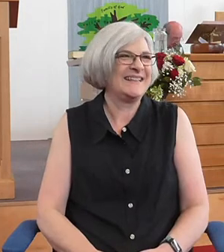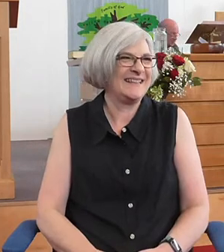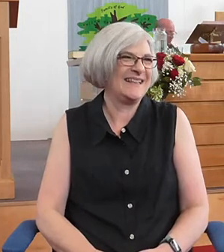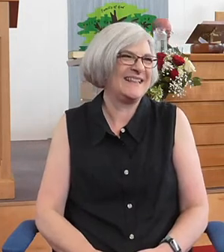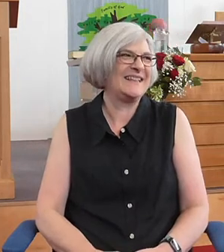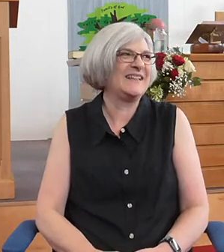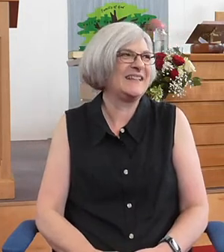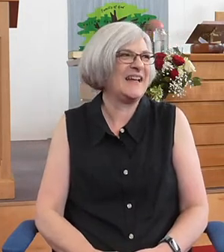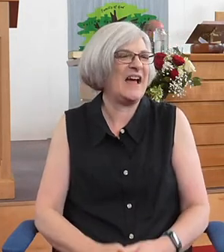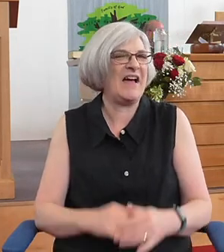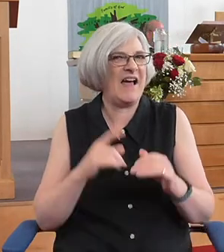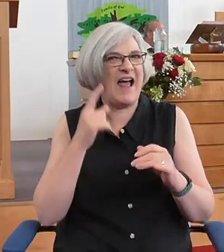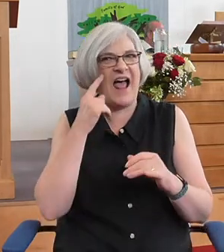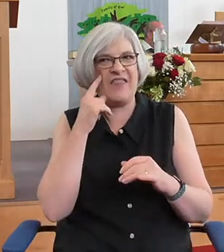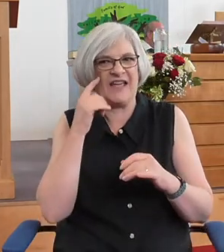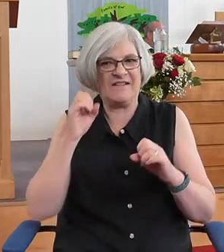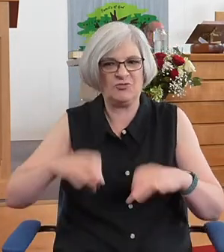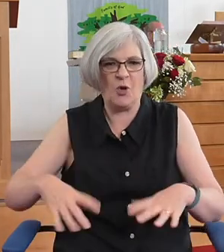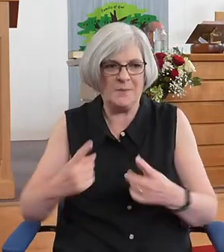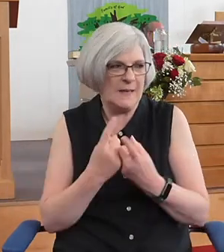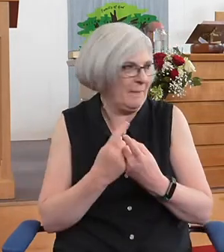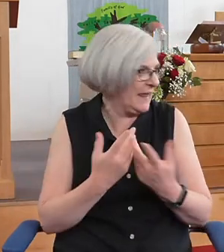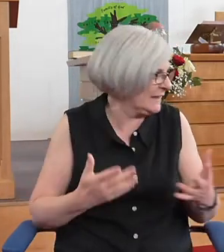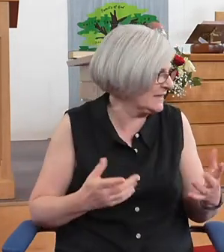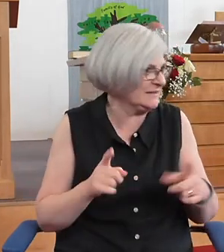I've got a horrible feeling I might have dropped something as well. Anyway,